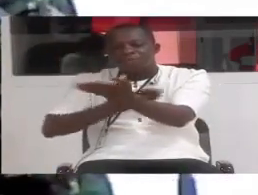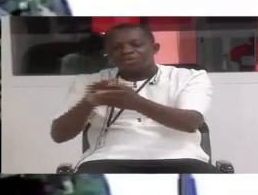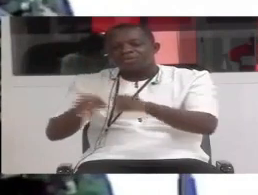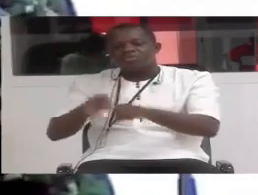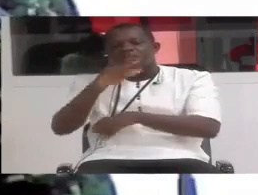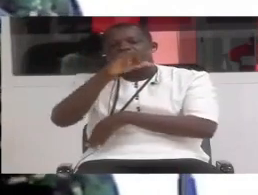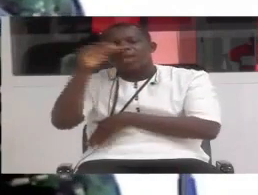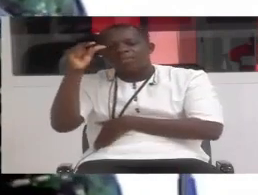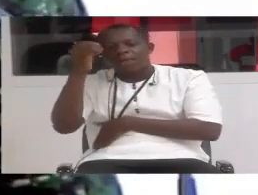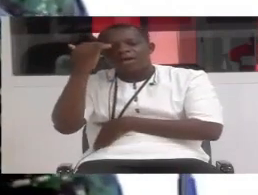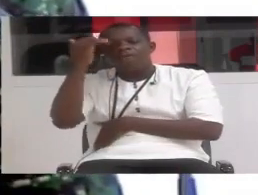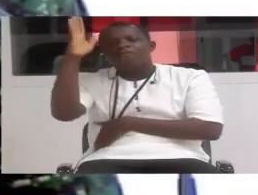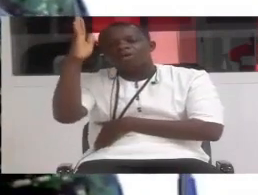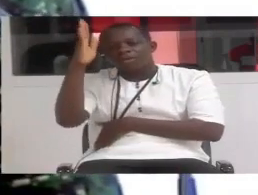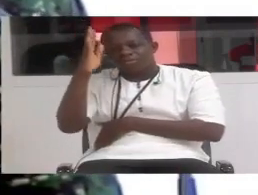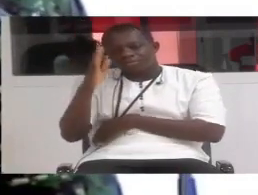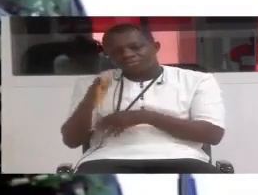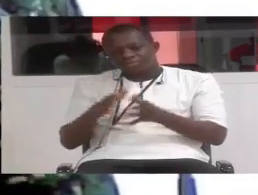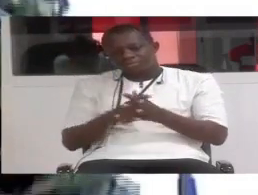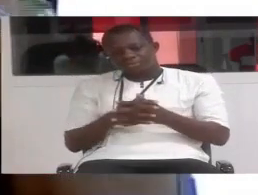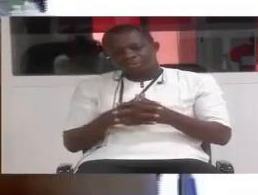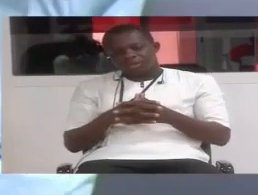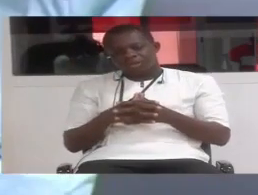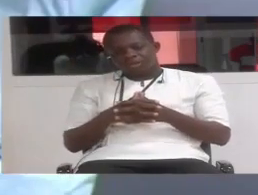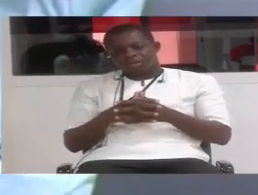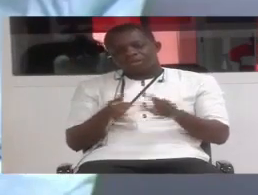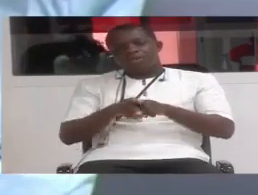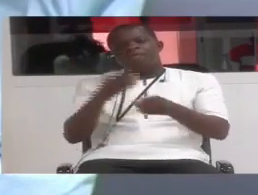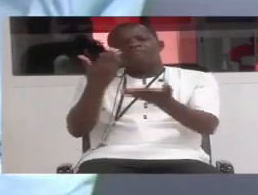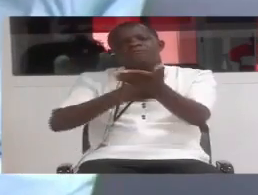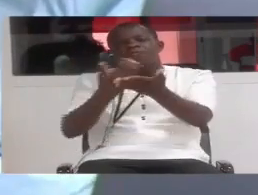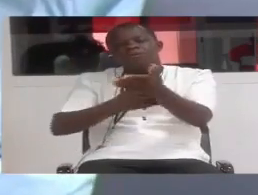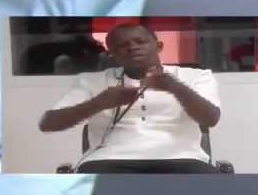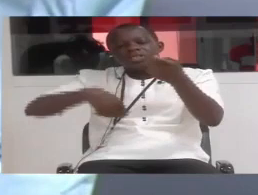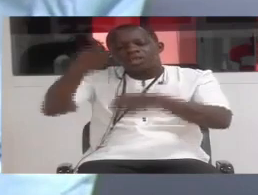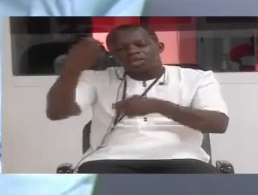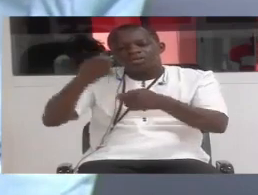way. Those were the trucks that they used to sell fish.